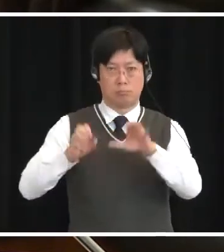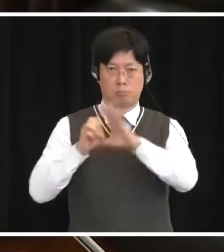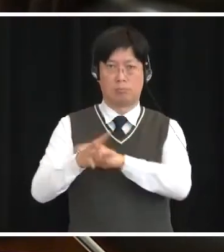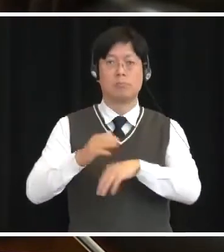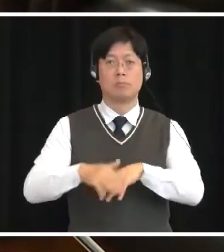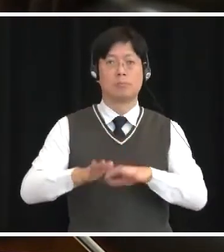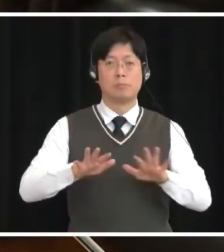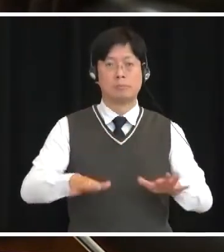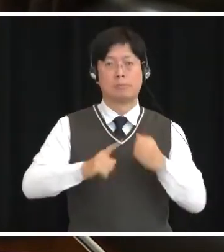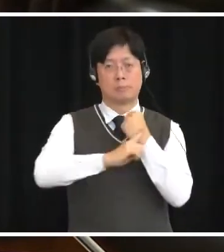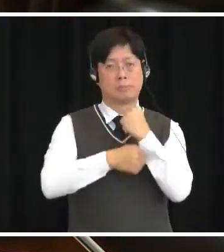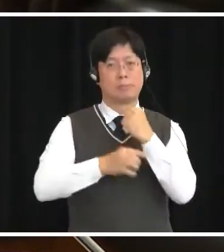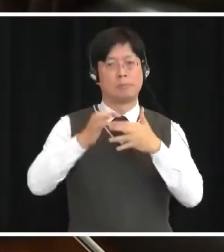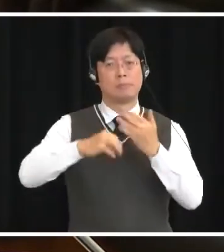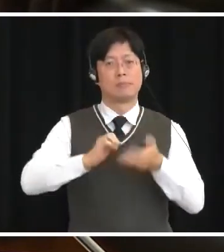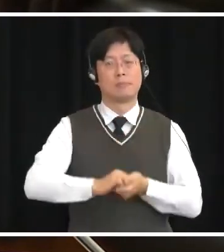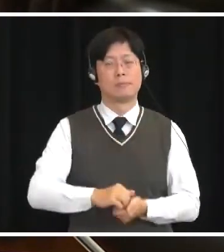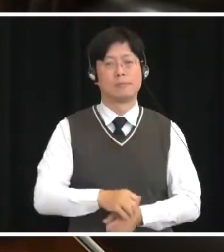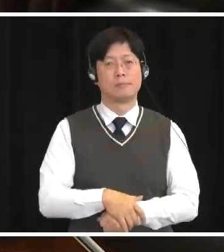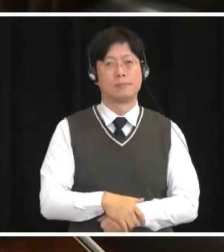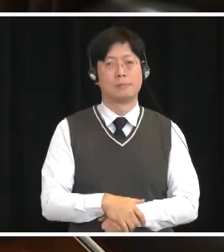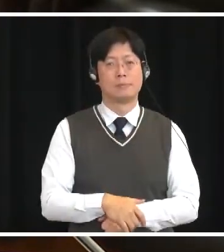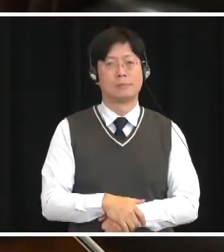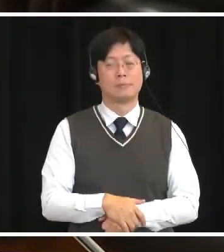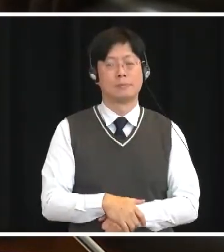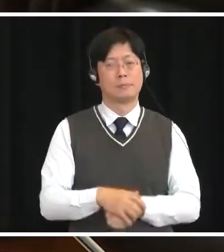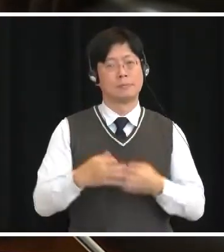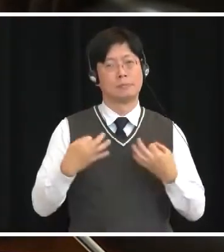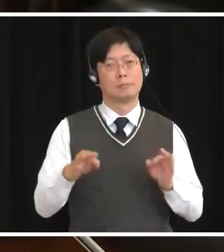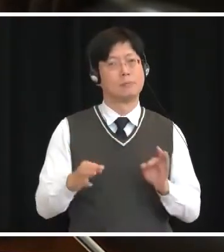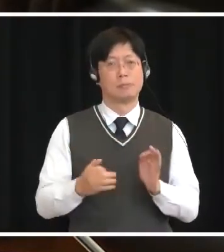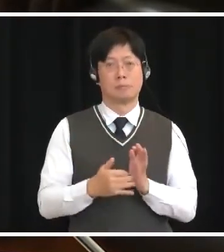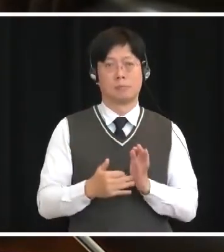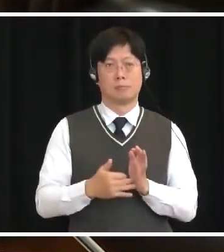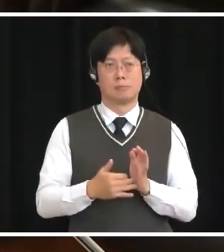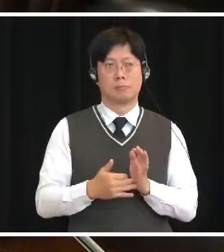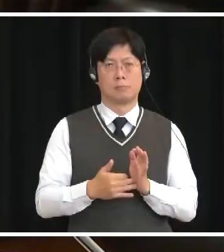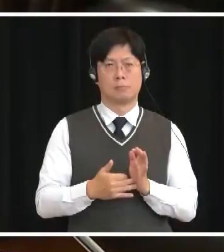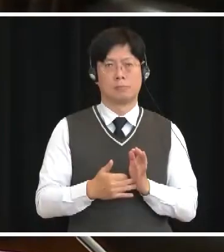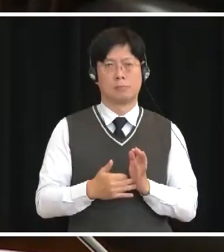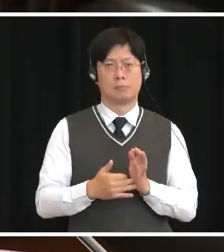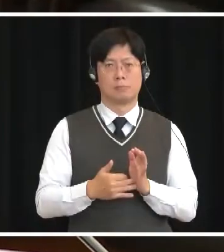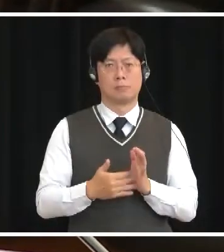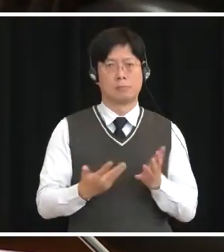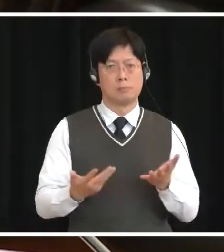will be put into the protective program.